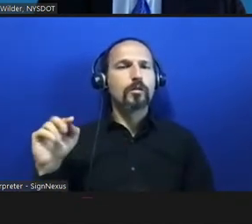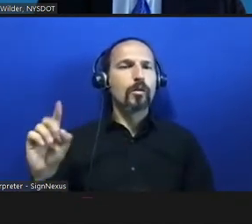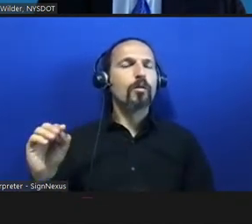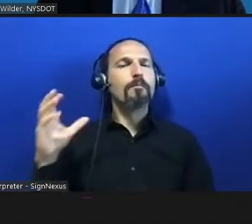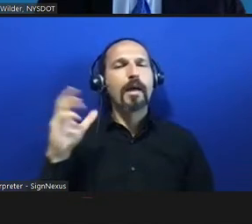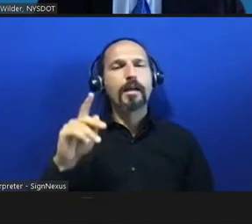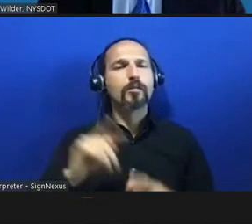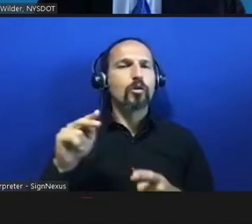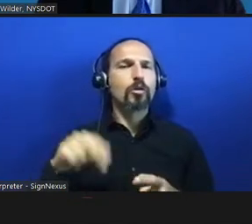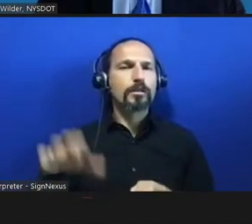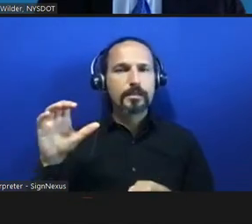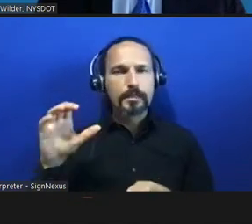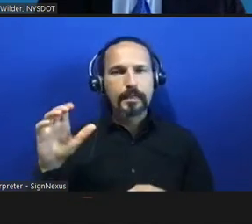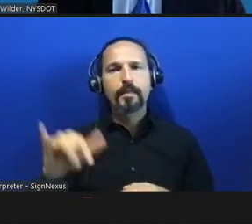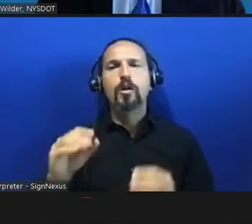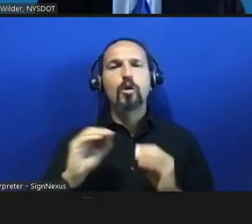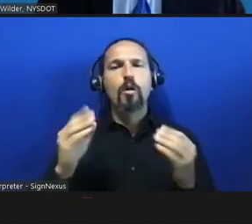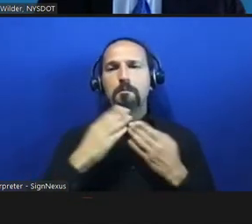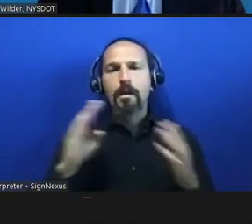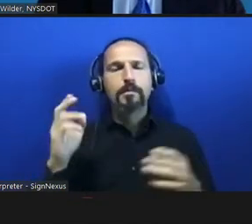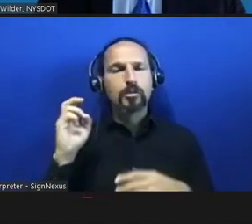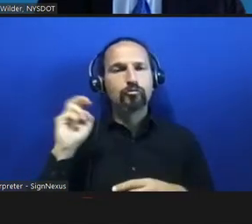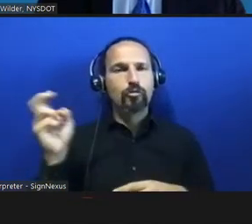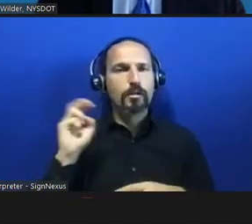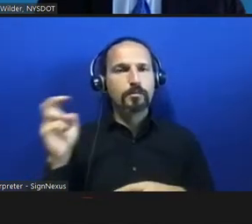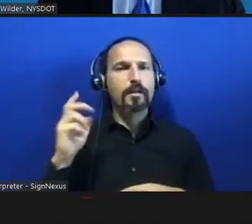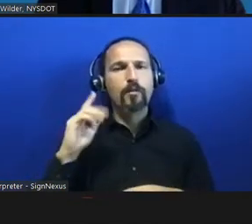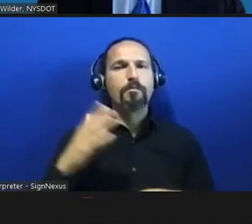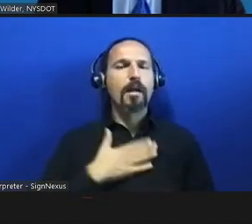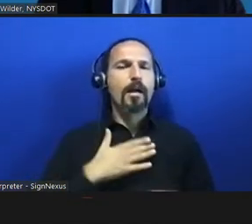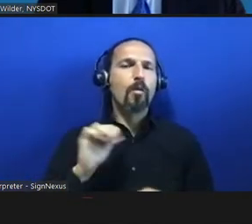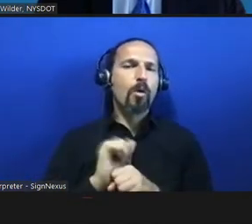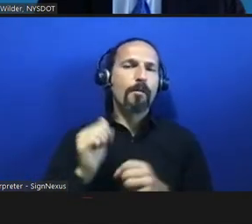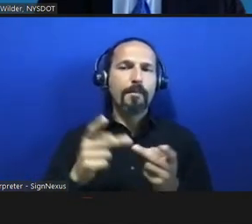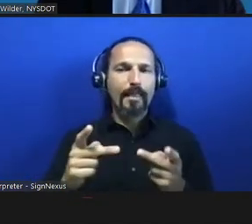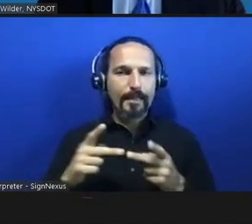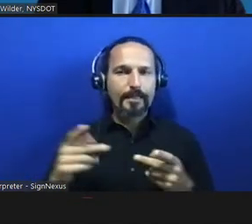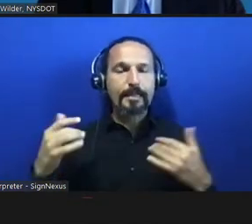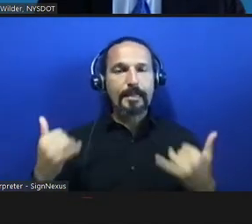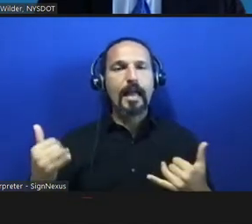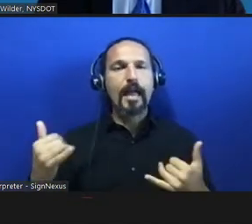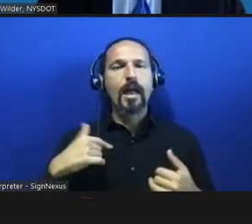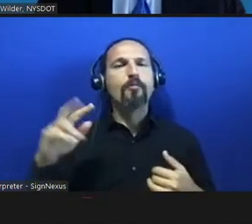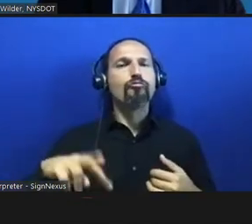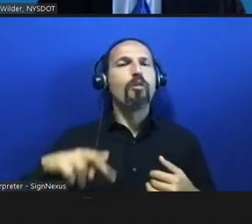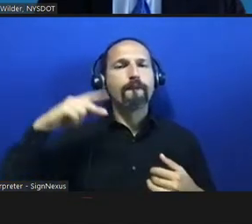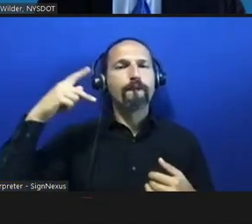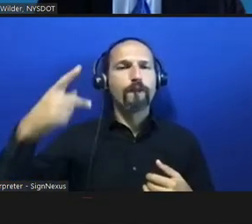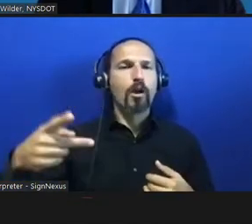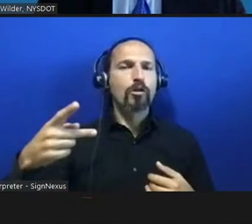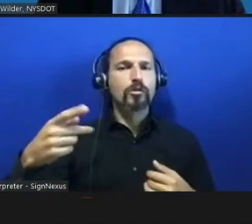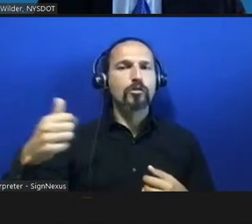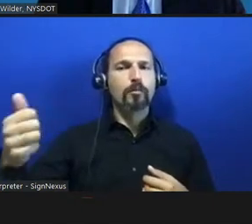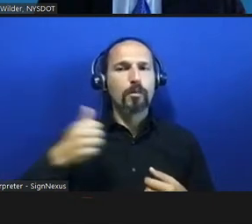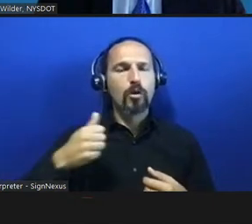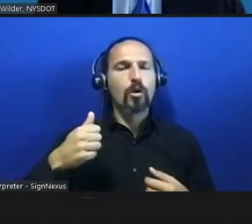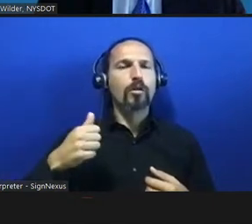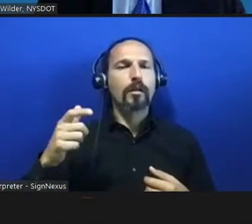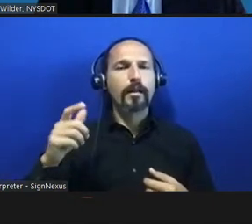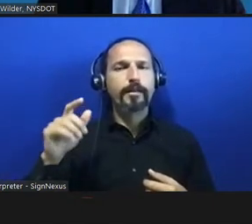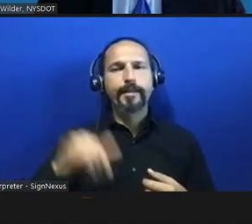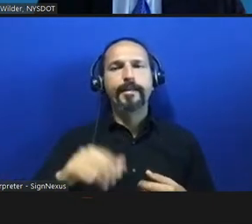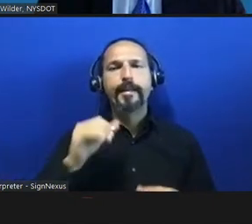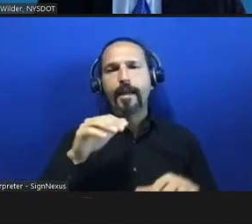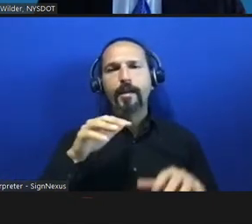there's no public transportation available to reach my workplace so now I have a reverse commute and operate my vehicle in an